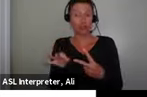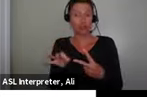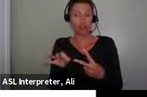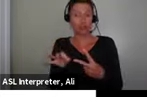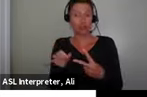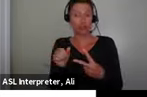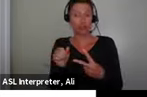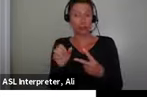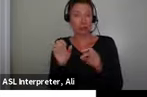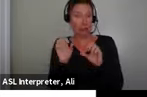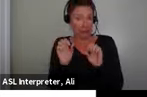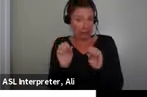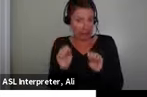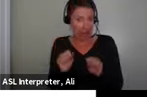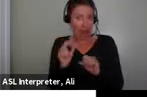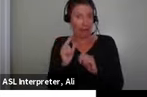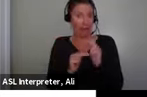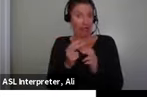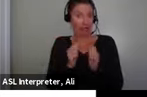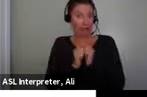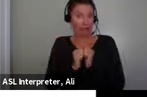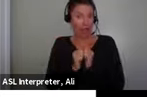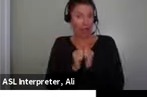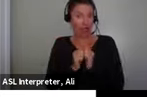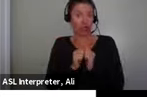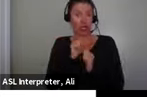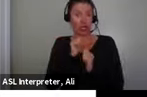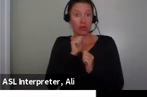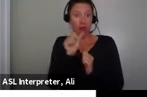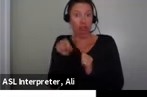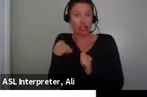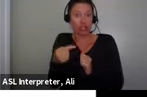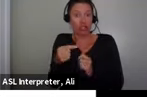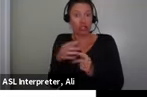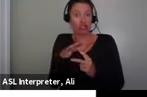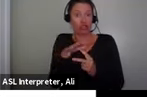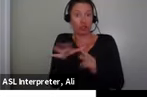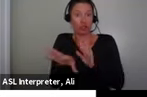built together rather than just one?